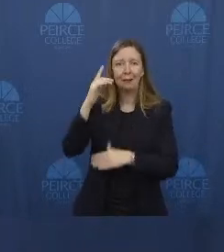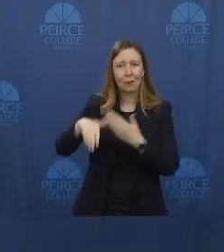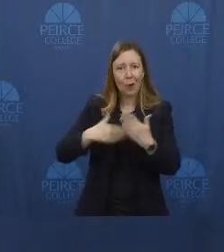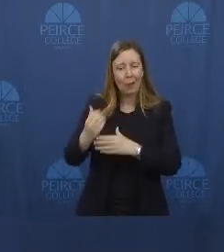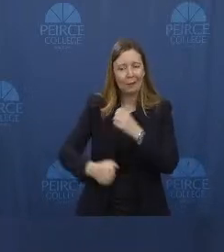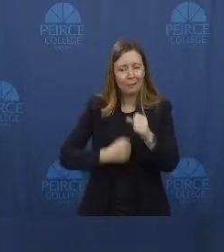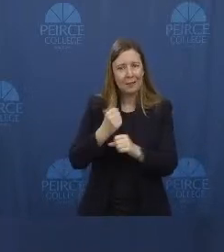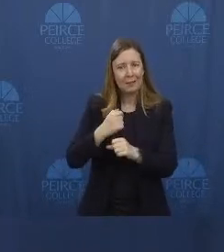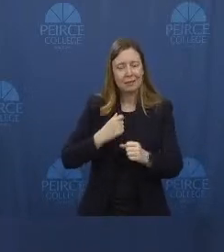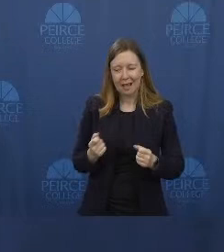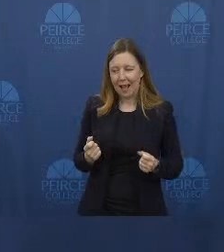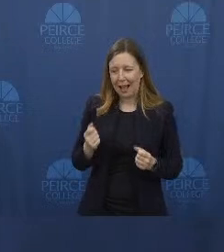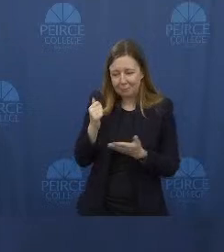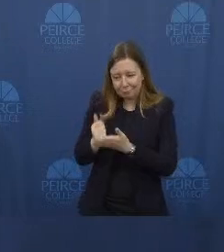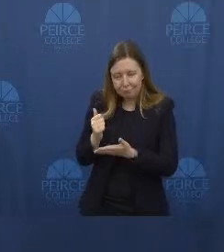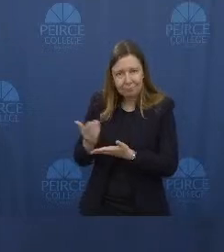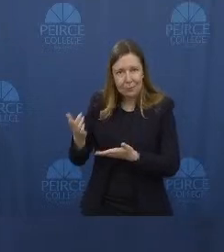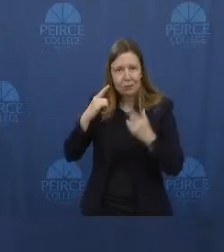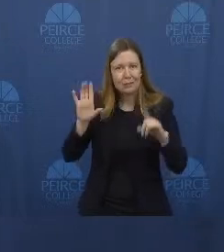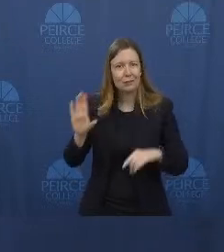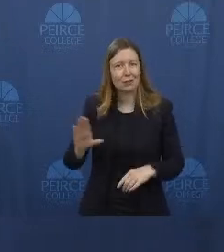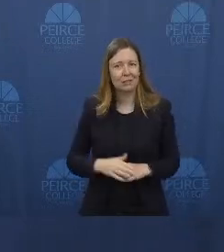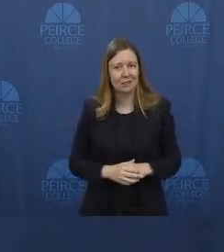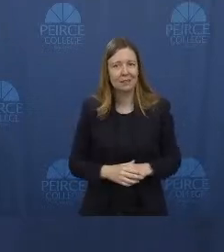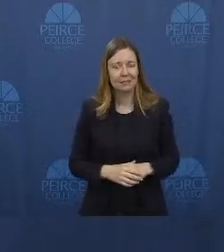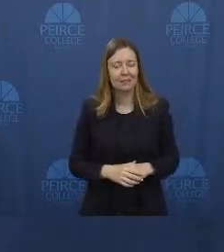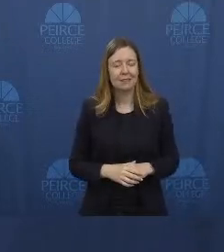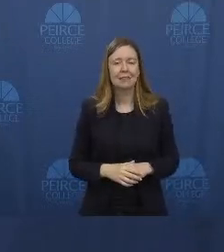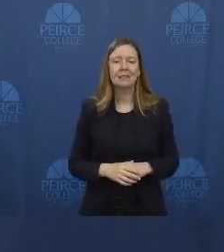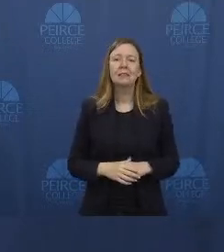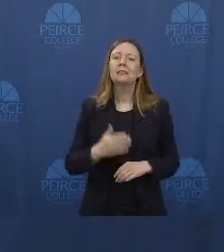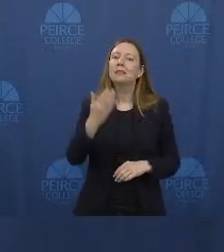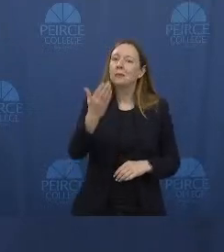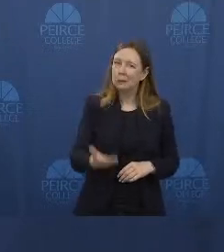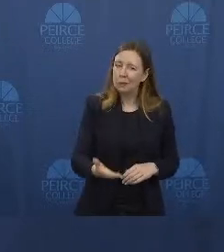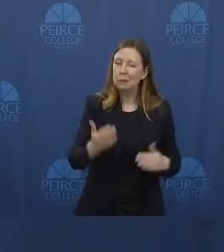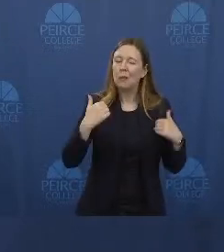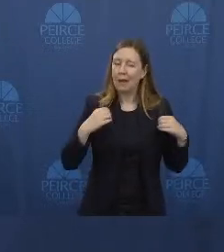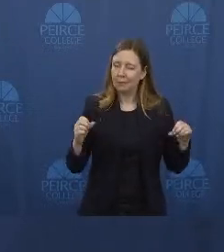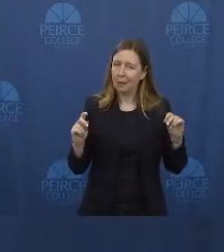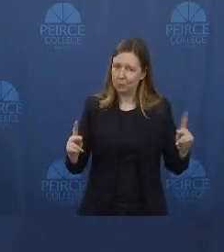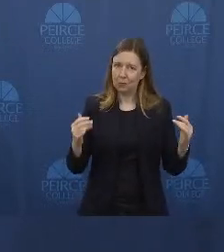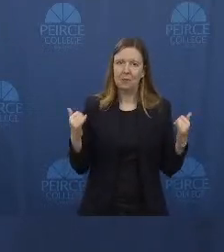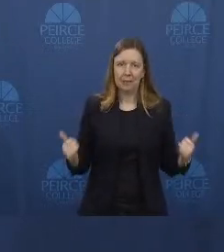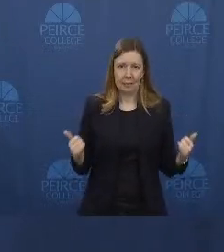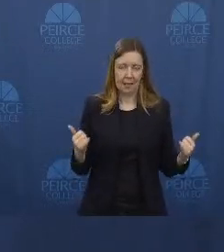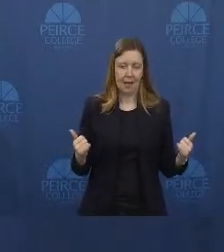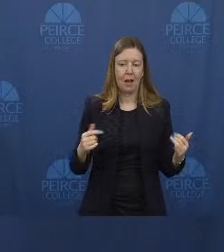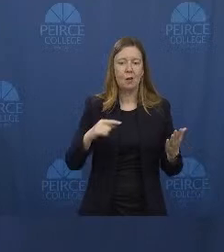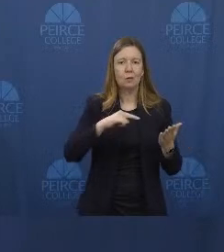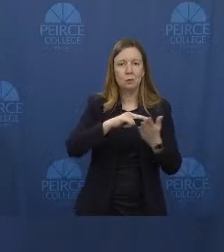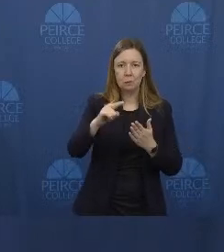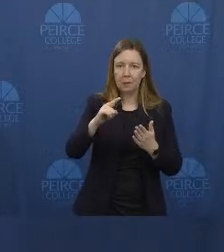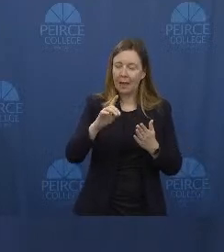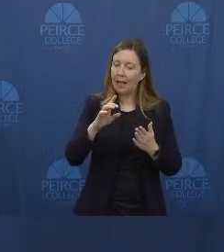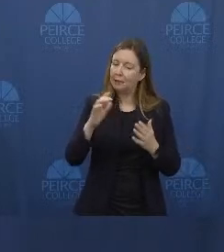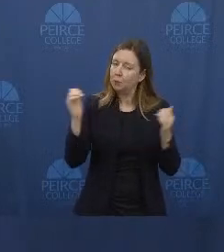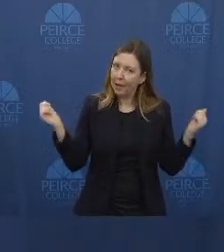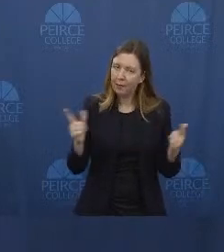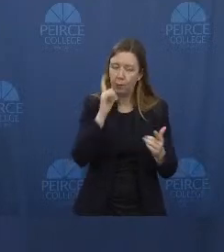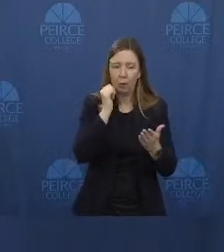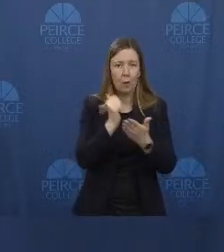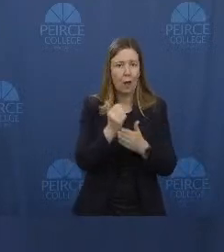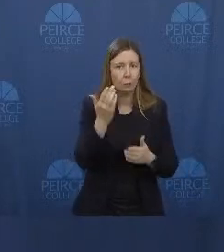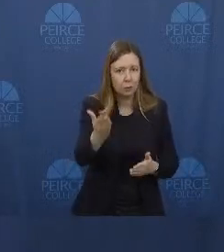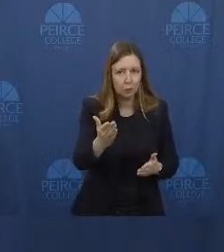years I spent helping her achieve hers. You have an opportunity now to pay it forward to everyone who helped